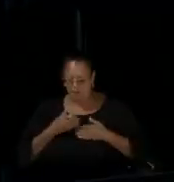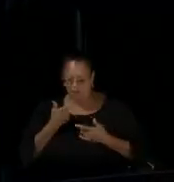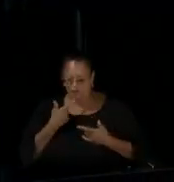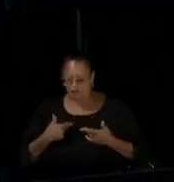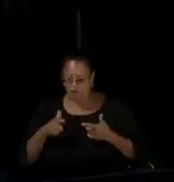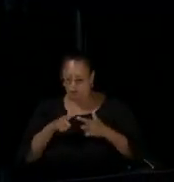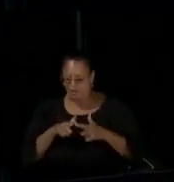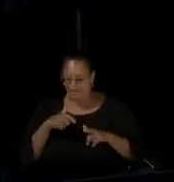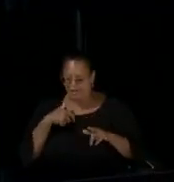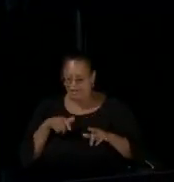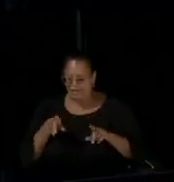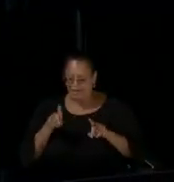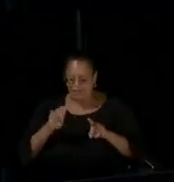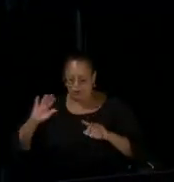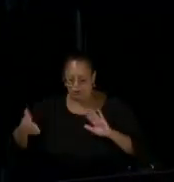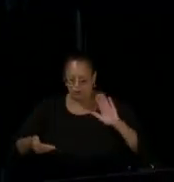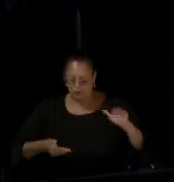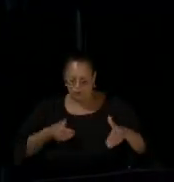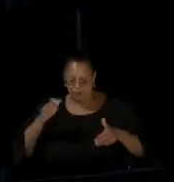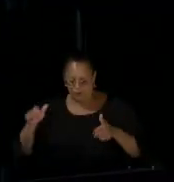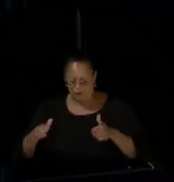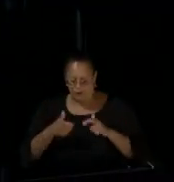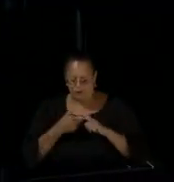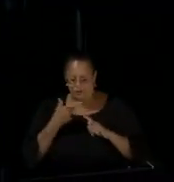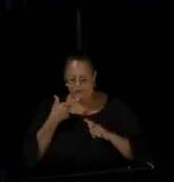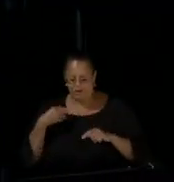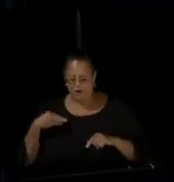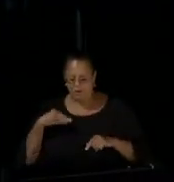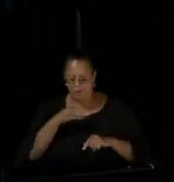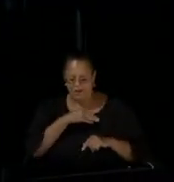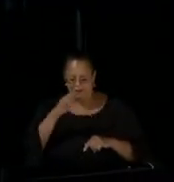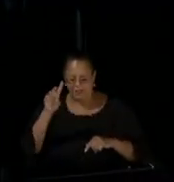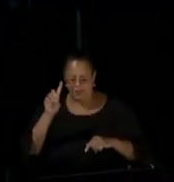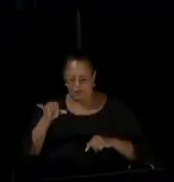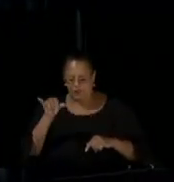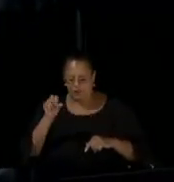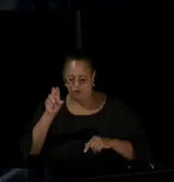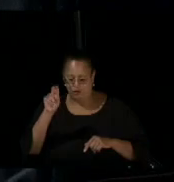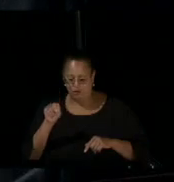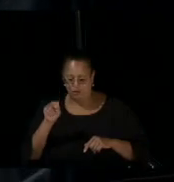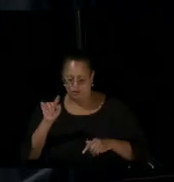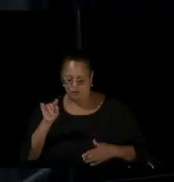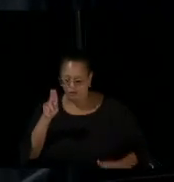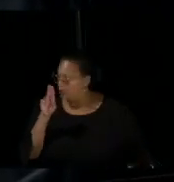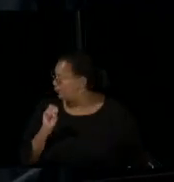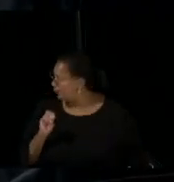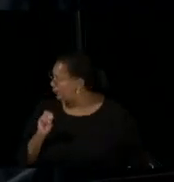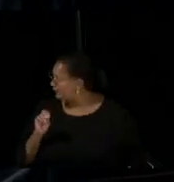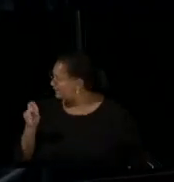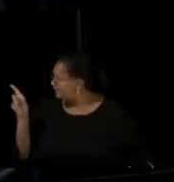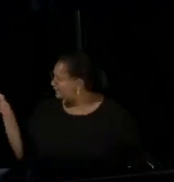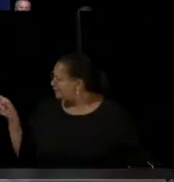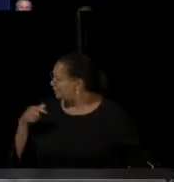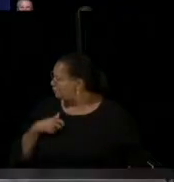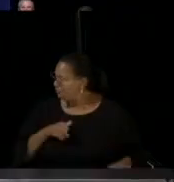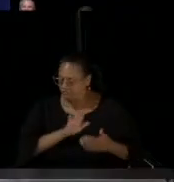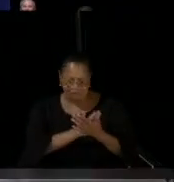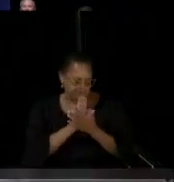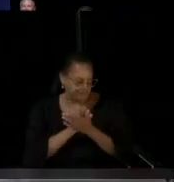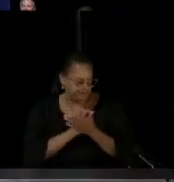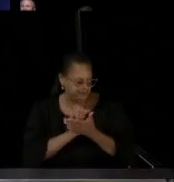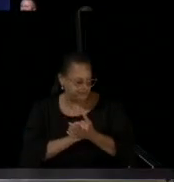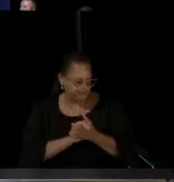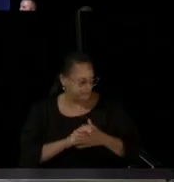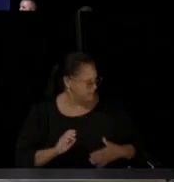introduce our Board of Education member, your elected Board of Education member, Dr. Yun Liu. Dr. Liu, please go to the podium. Give her a round of applause